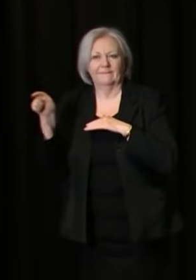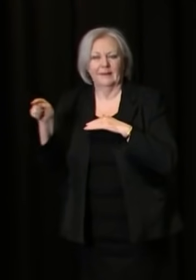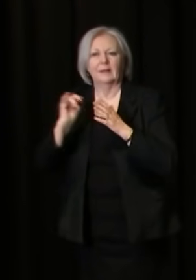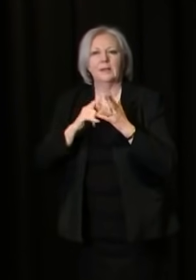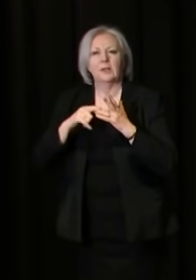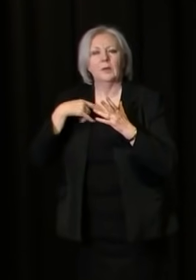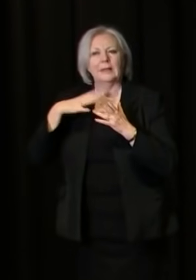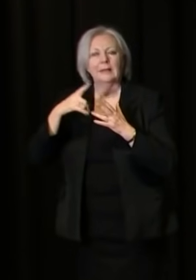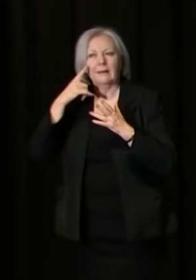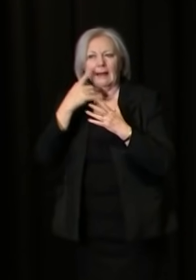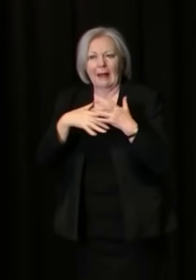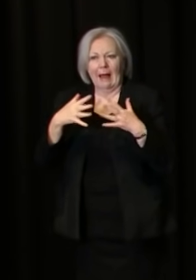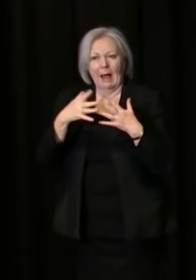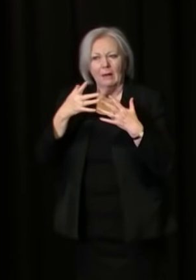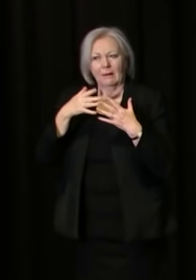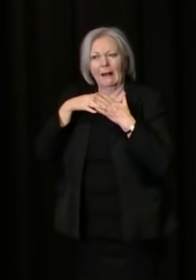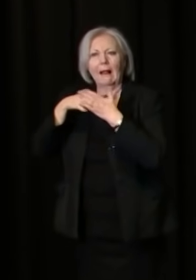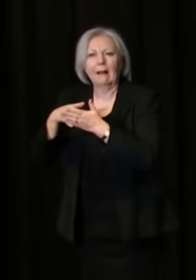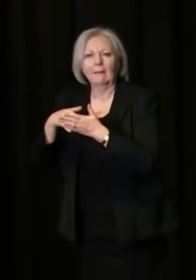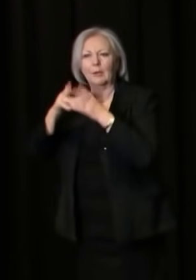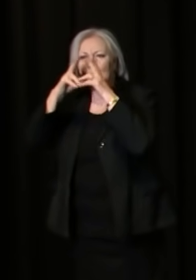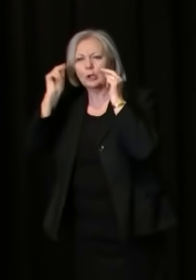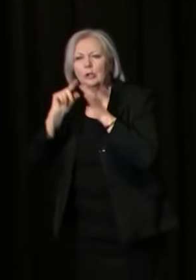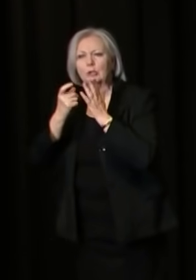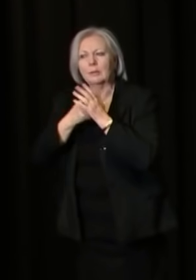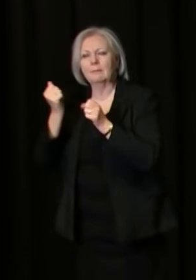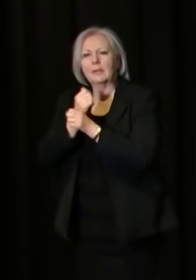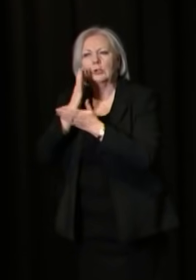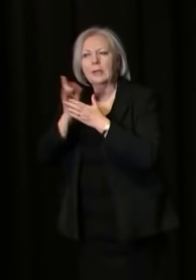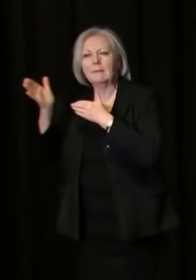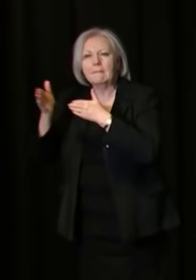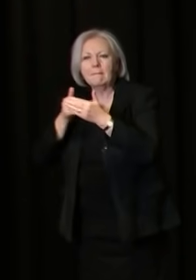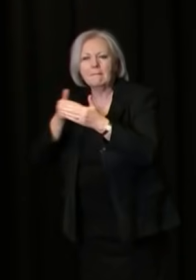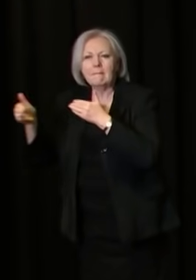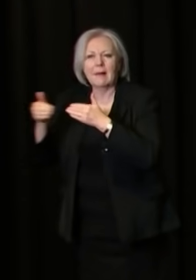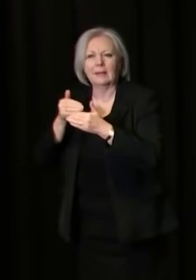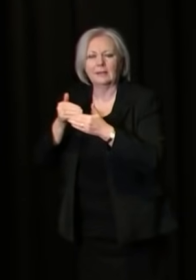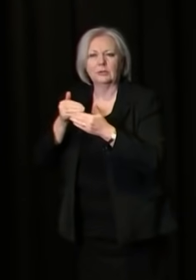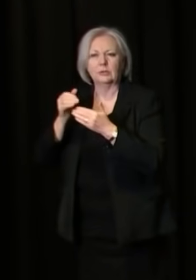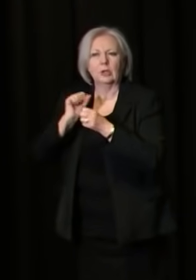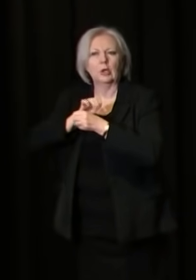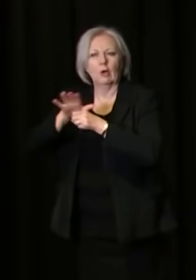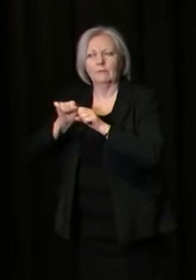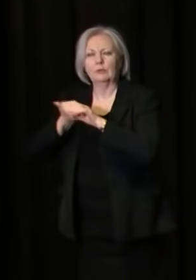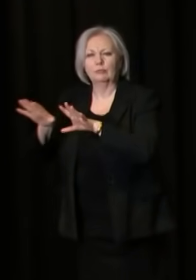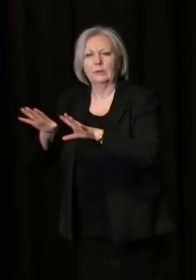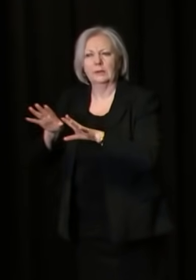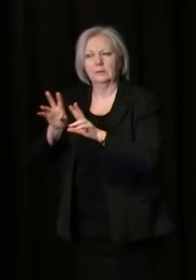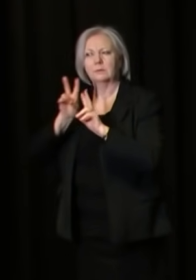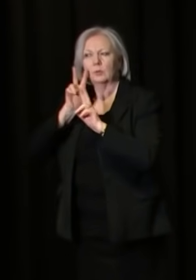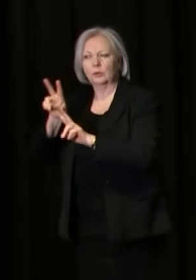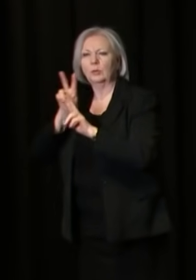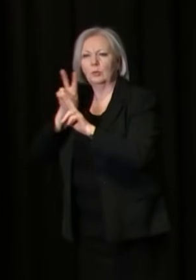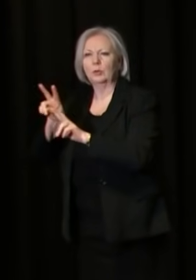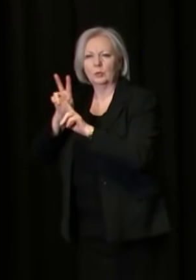to assist our healthcare professionals to manage that COVID normal across our community. That's